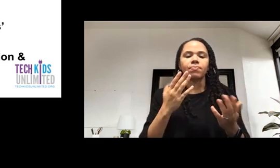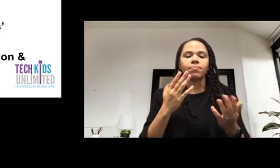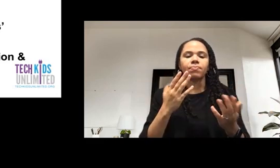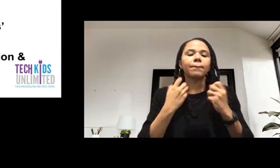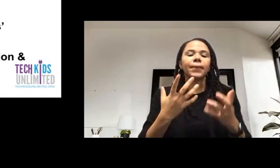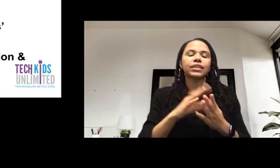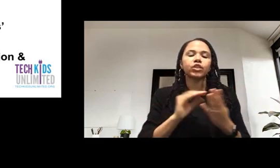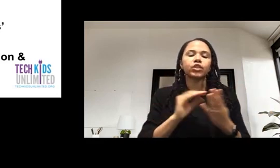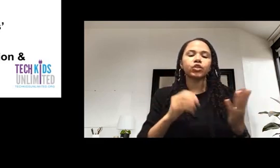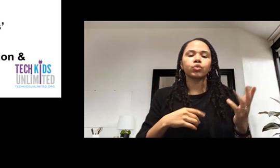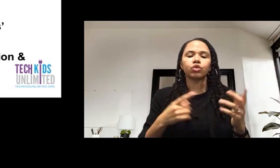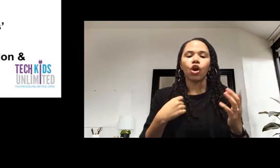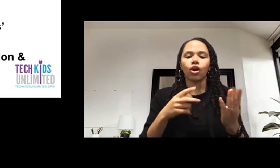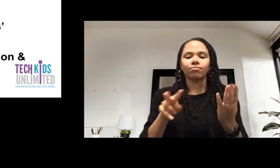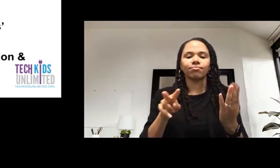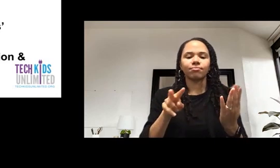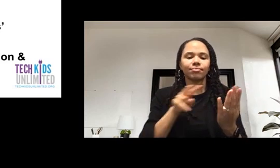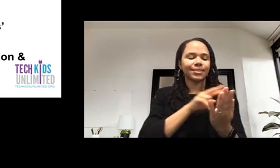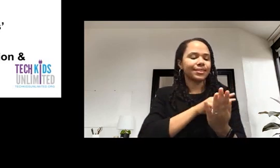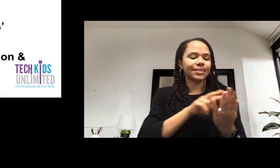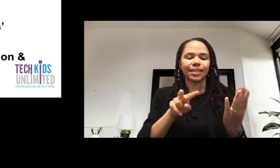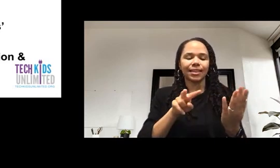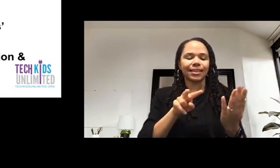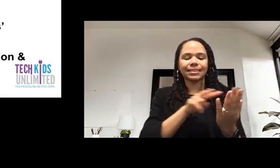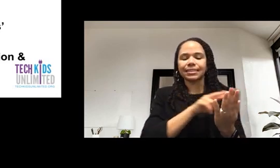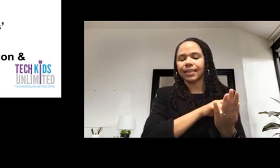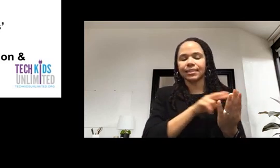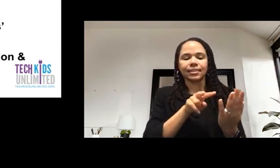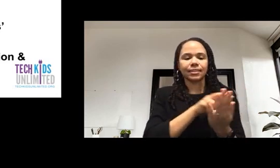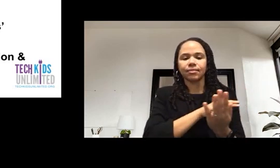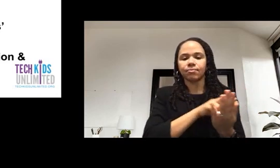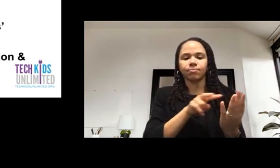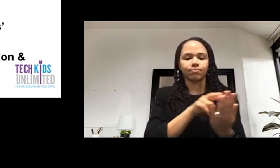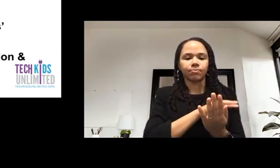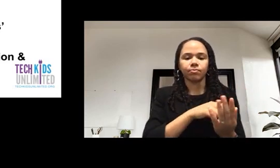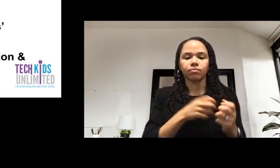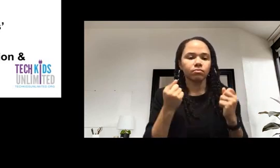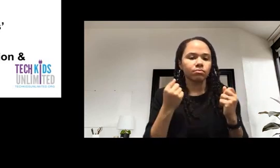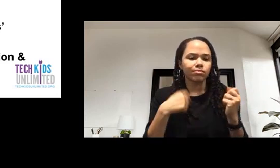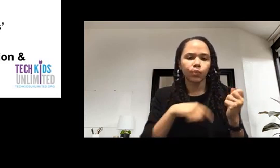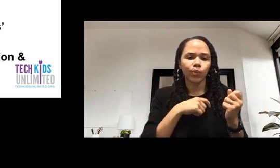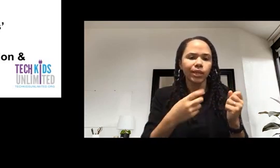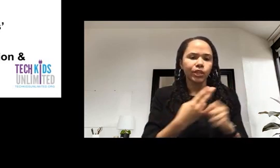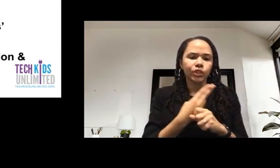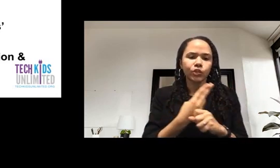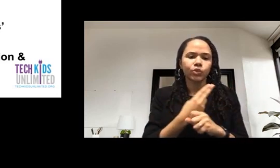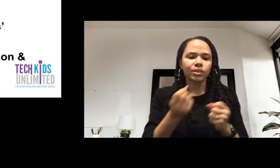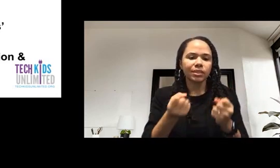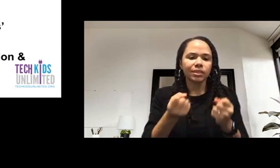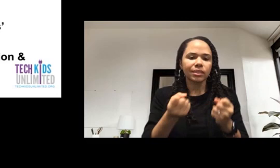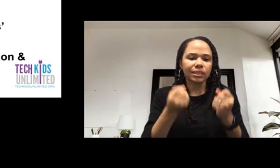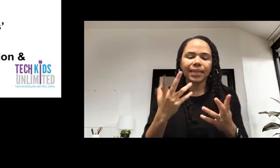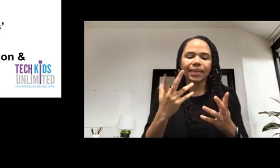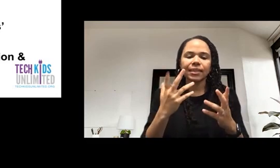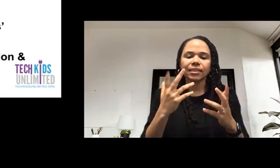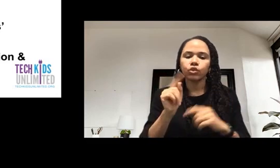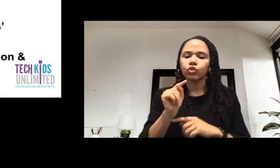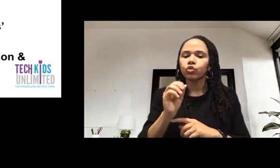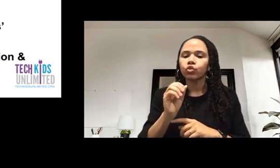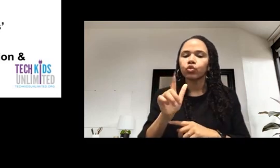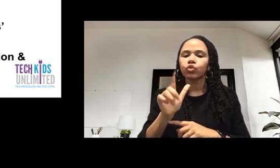well. We just use every tool in our arsenal to, get these students